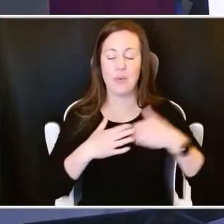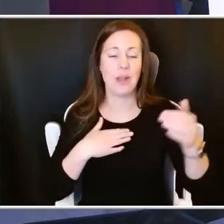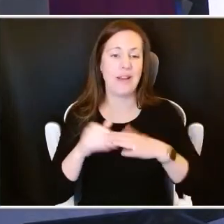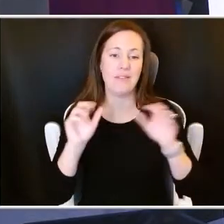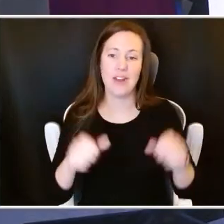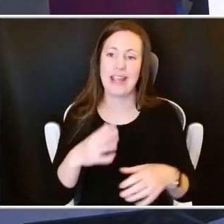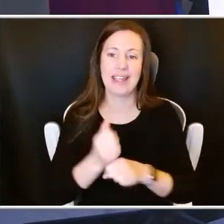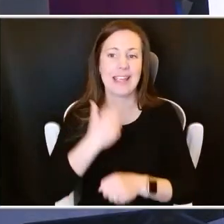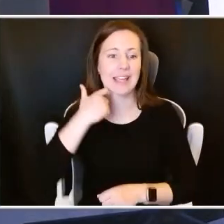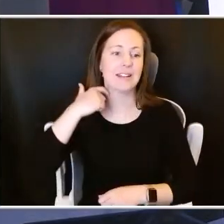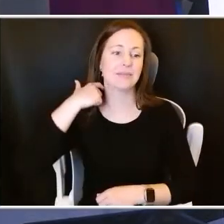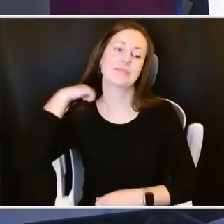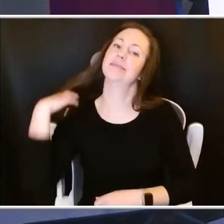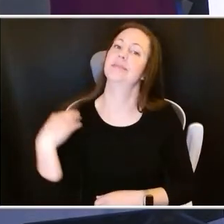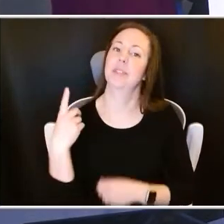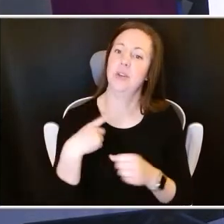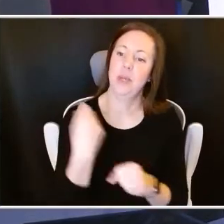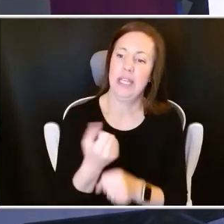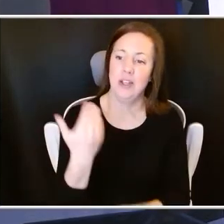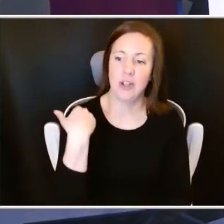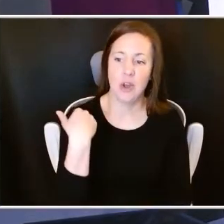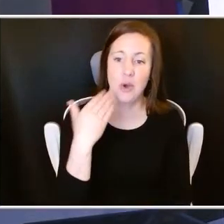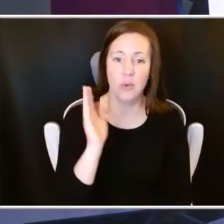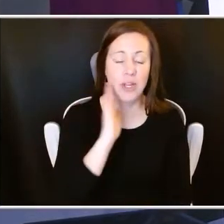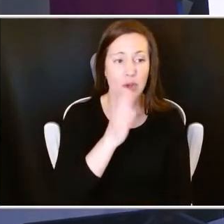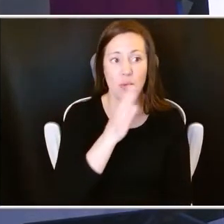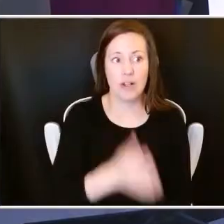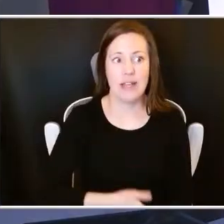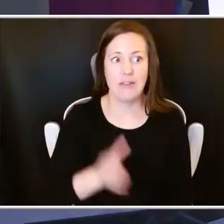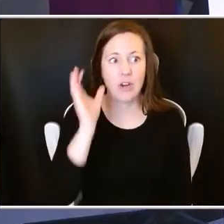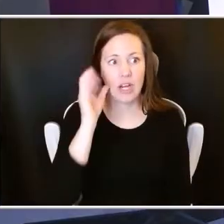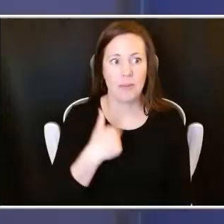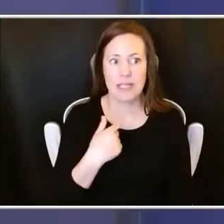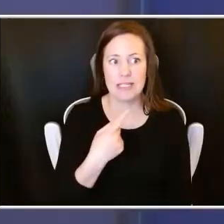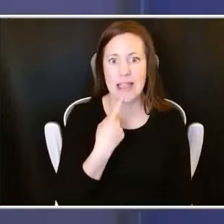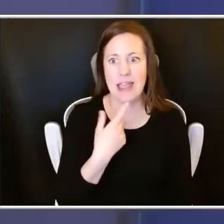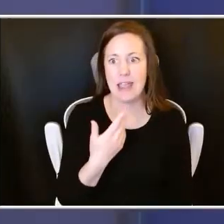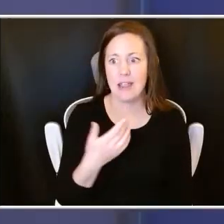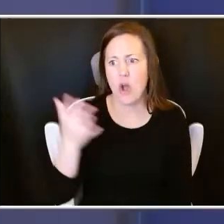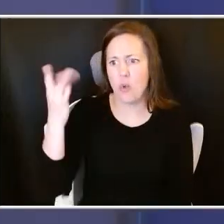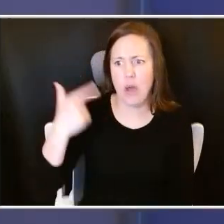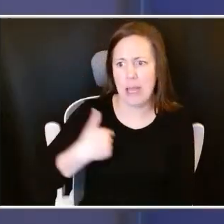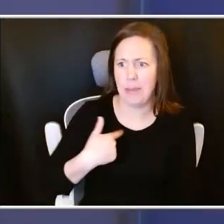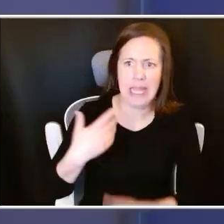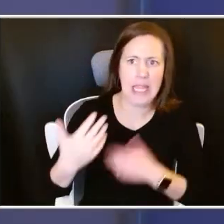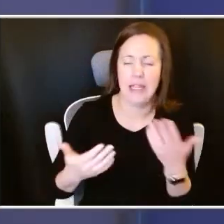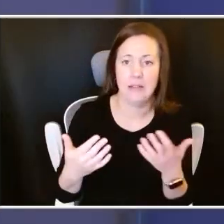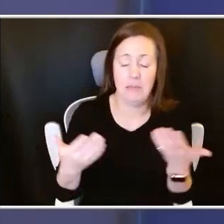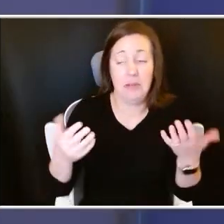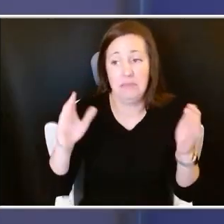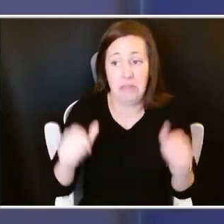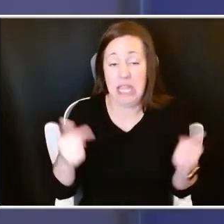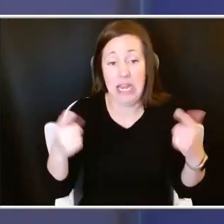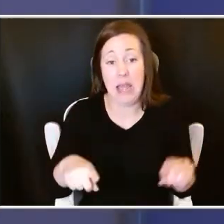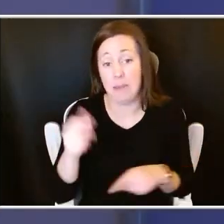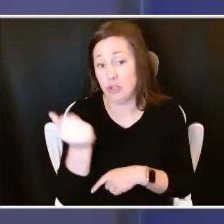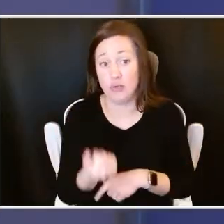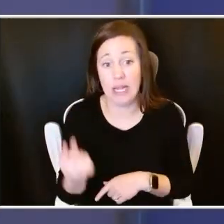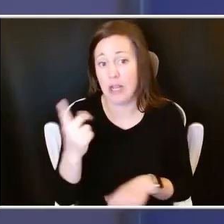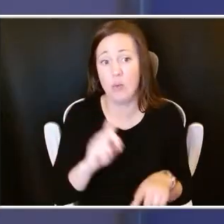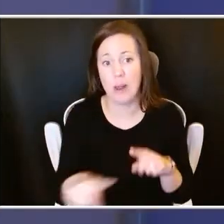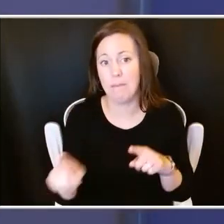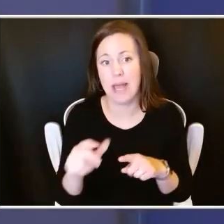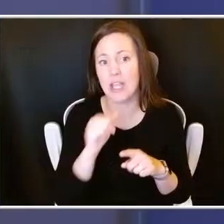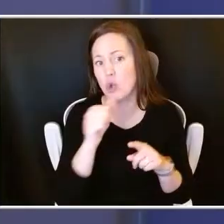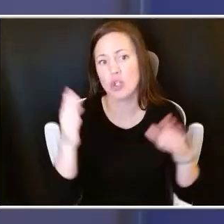year ago, you'll never hear me say, why me? Why not me? But you just don't expect that.